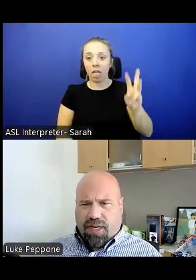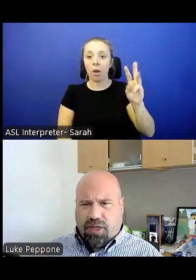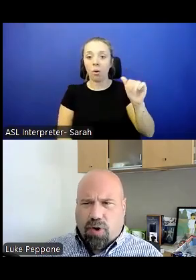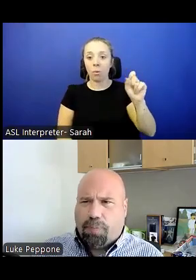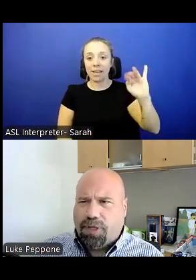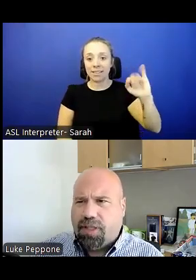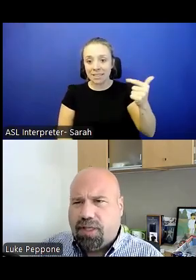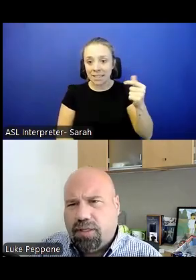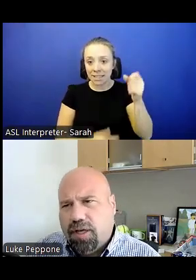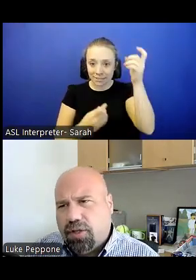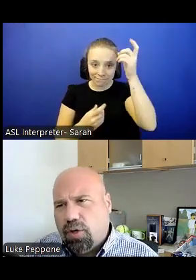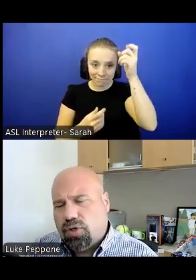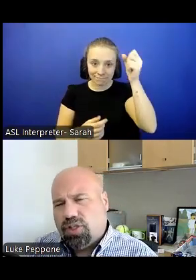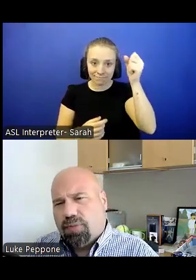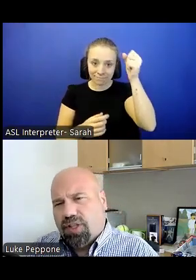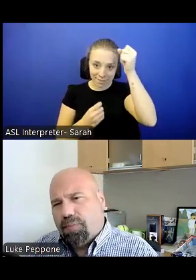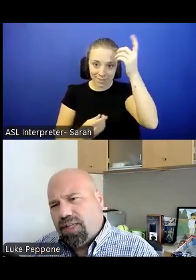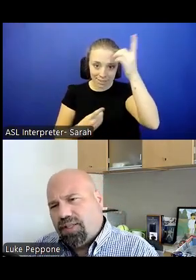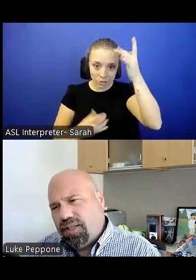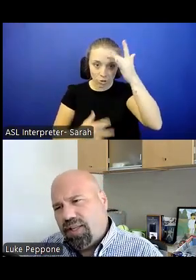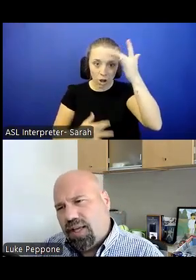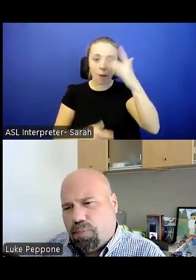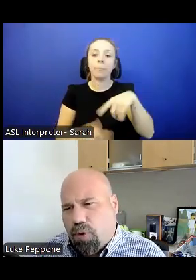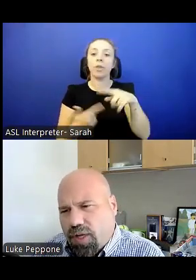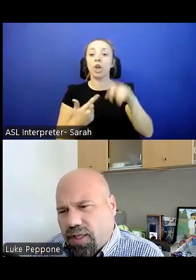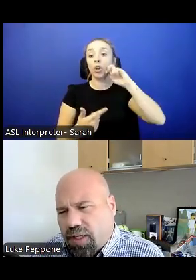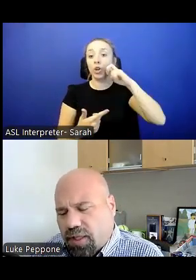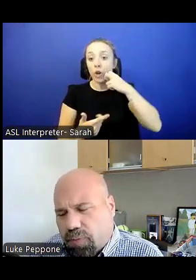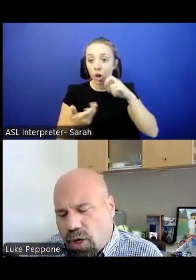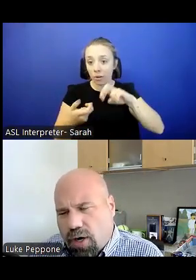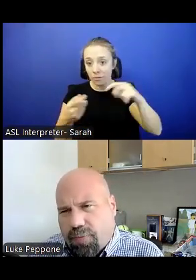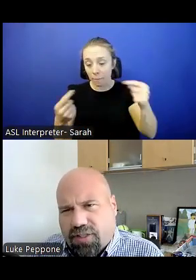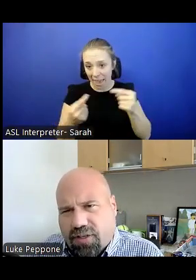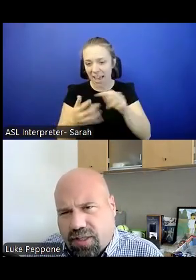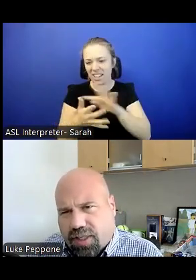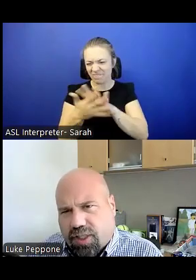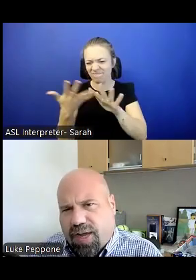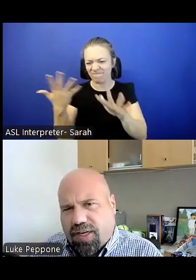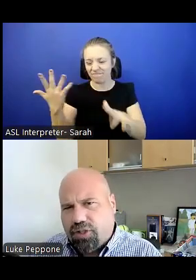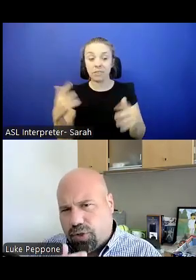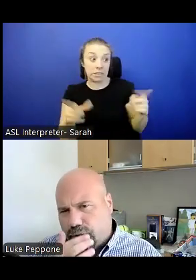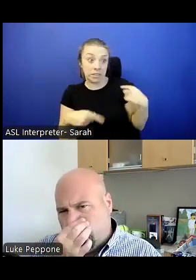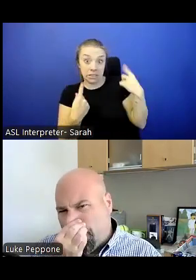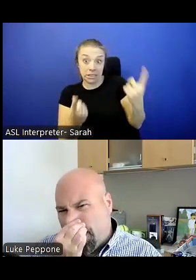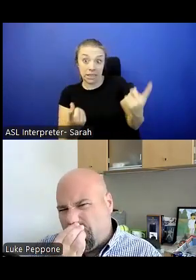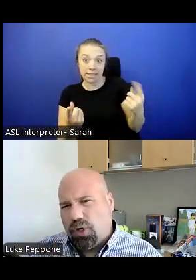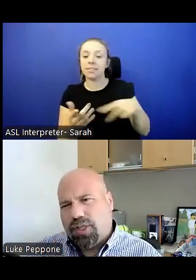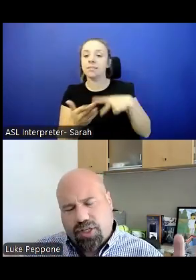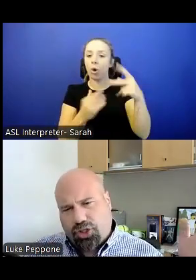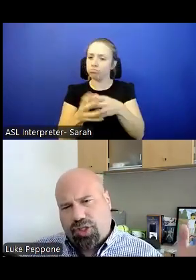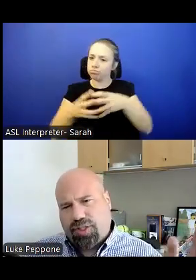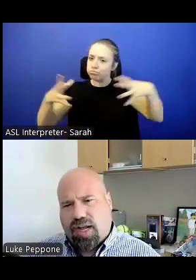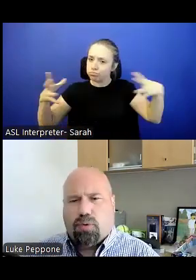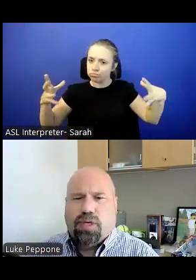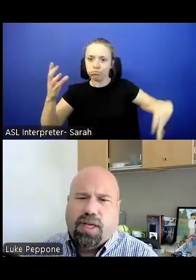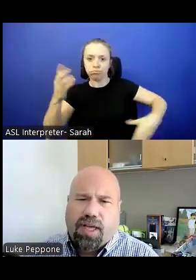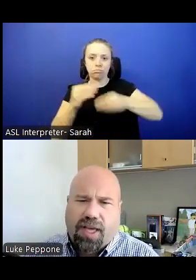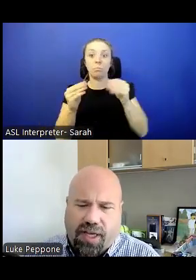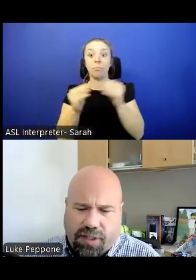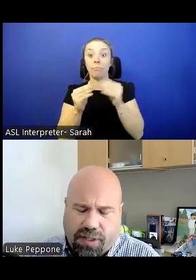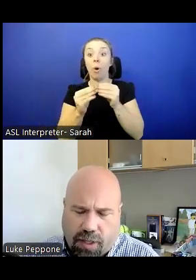nerve pain neuropathy. Those are some of them. And since then, the program has expanded to include many more conditions